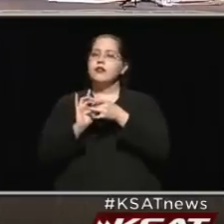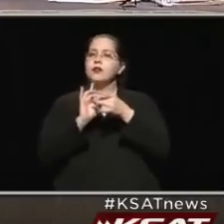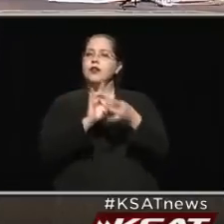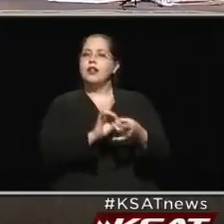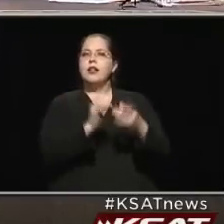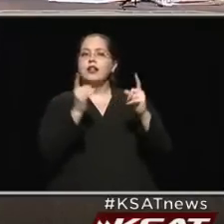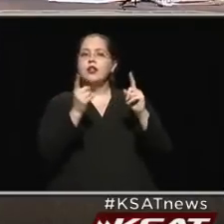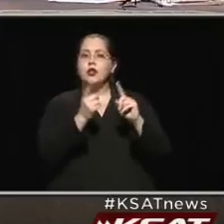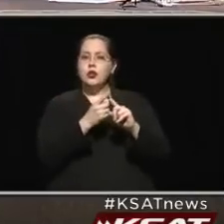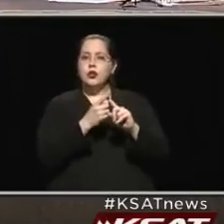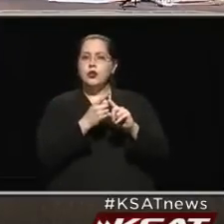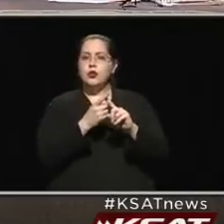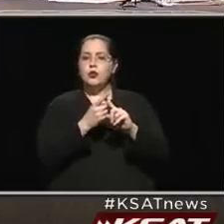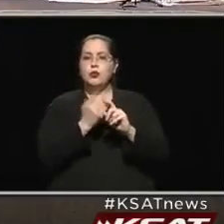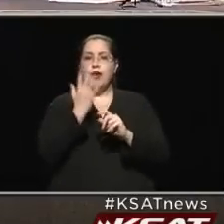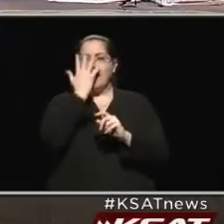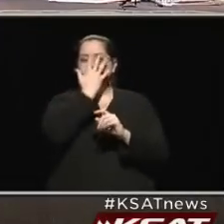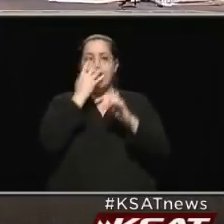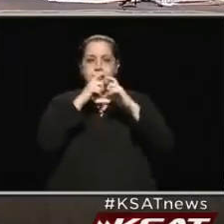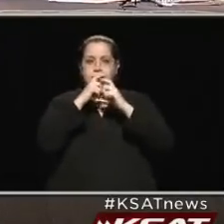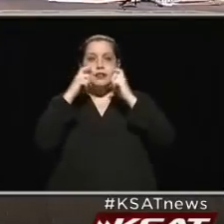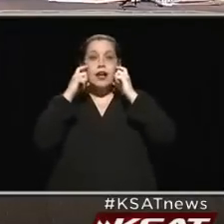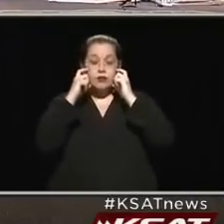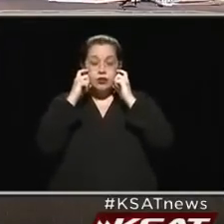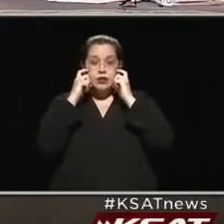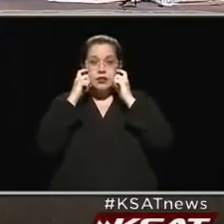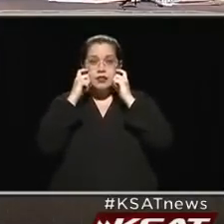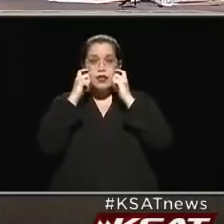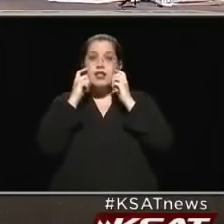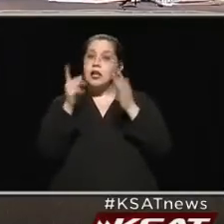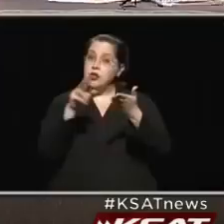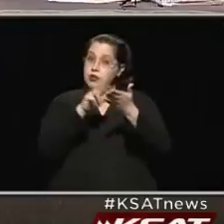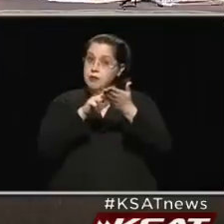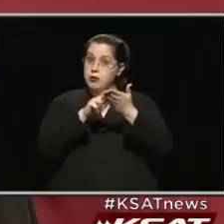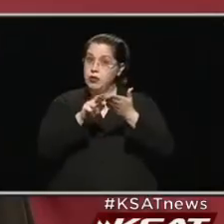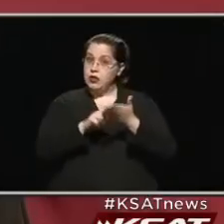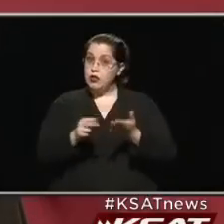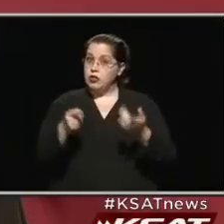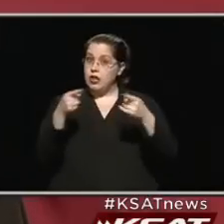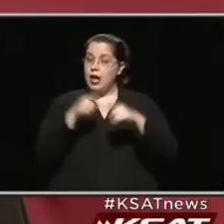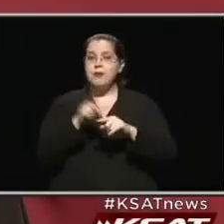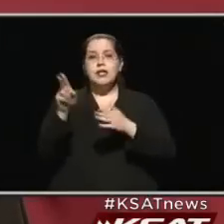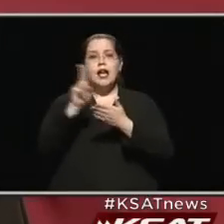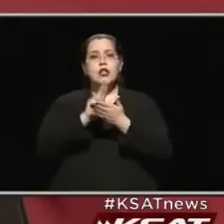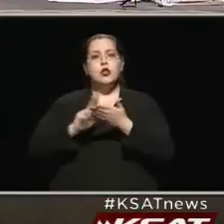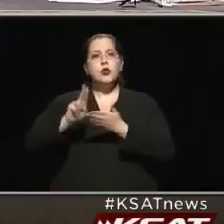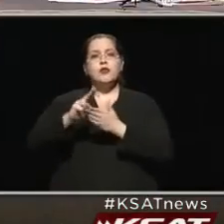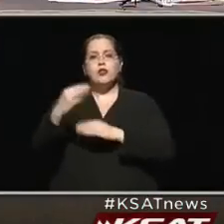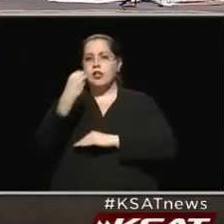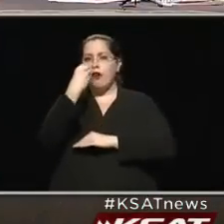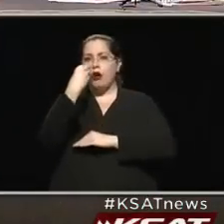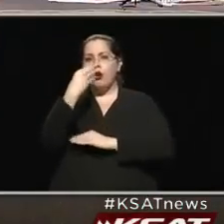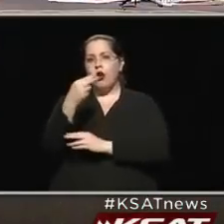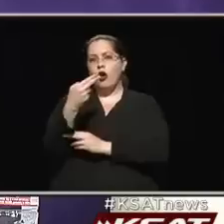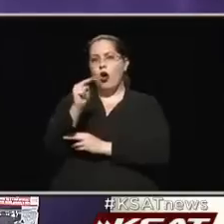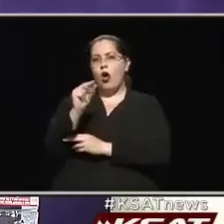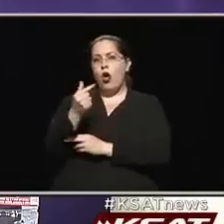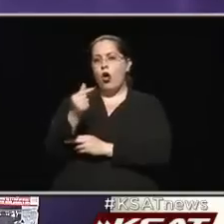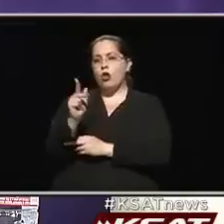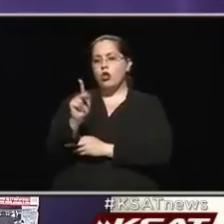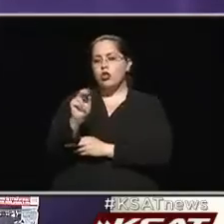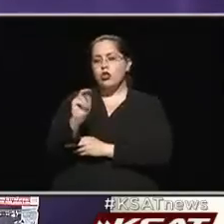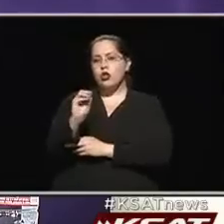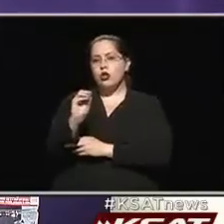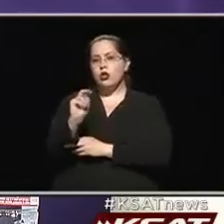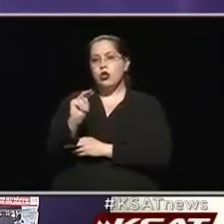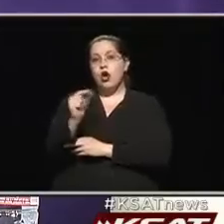the covering of your face, there's been some research that's been done at the University of Hong Kong by Dr. Kwai